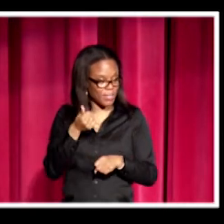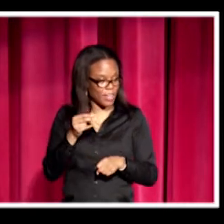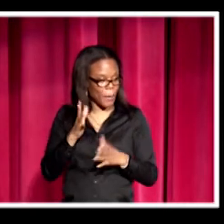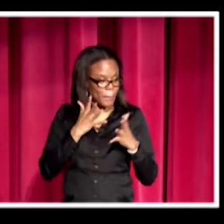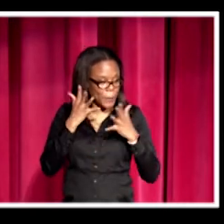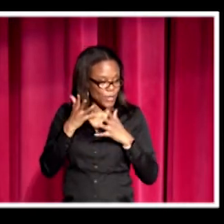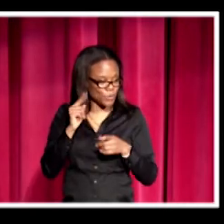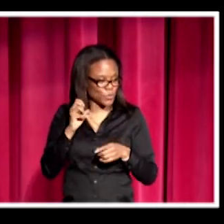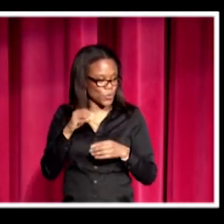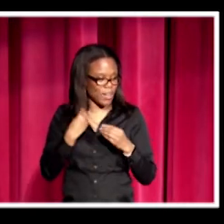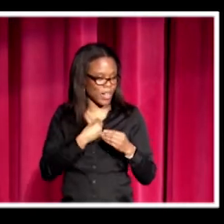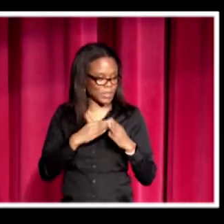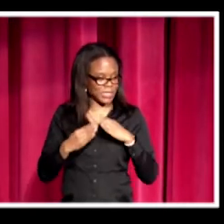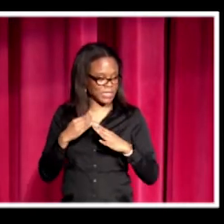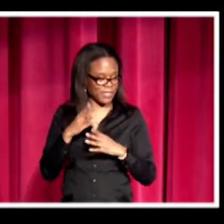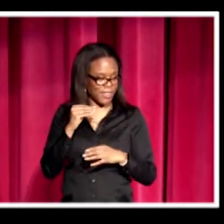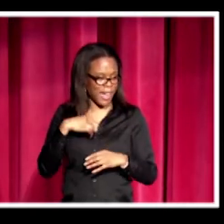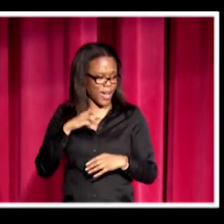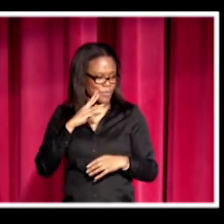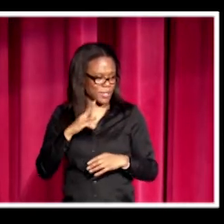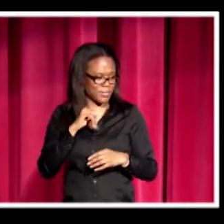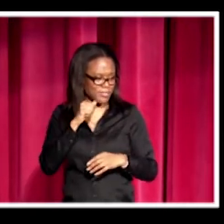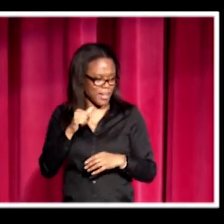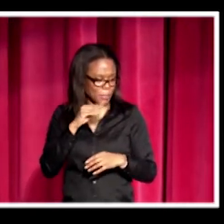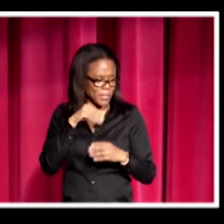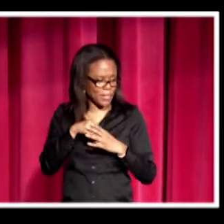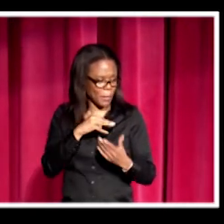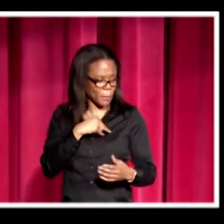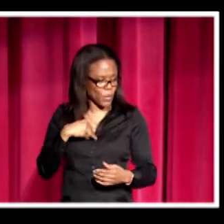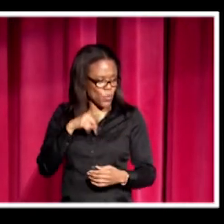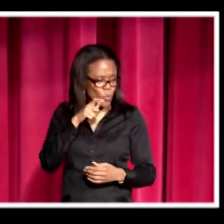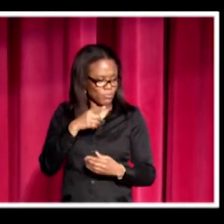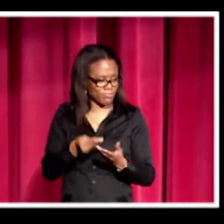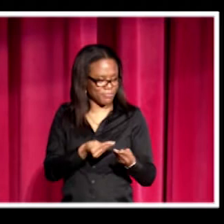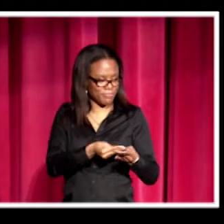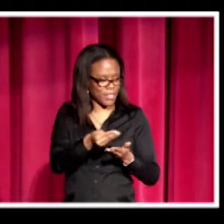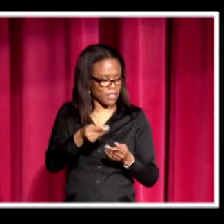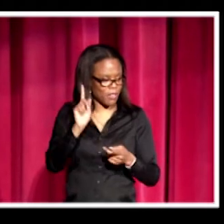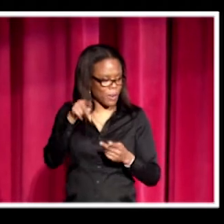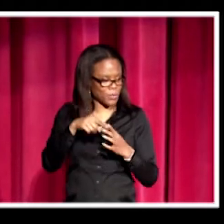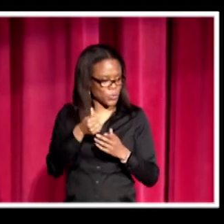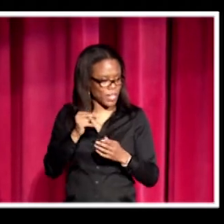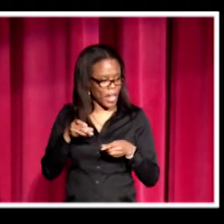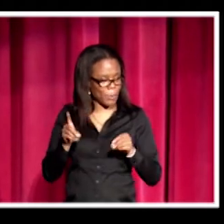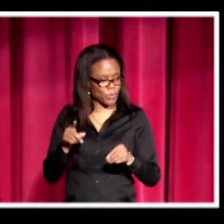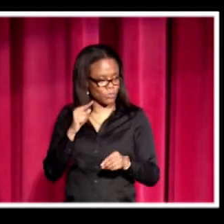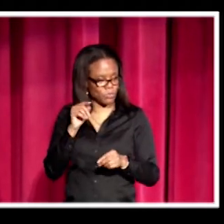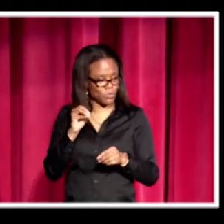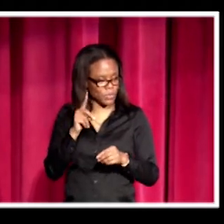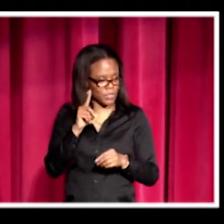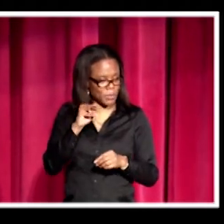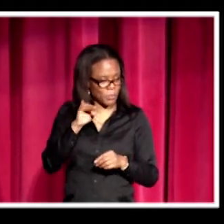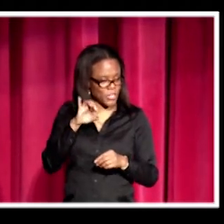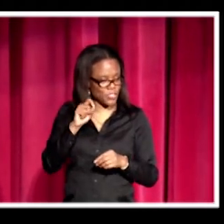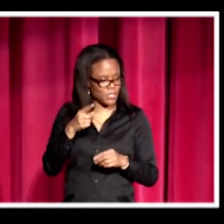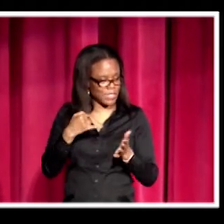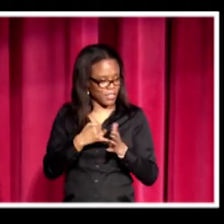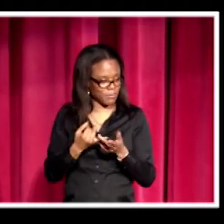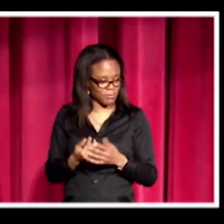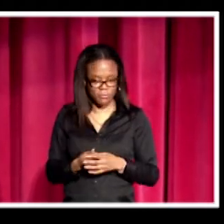is an embarrassment to our city, and I will not be the mayor who passes up on the opportunity to demolish